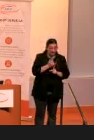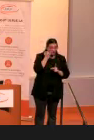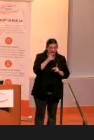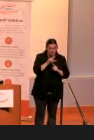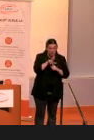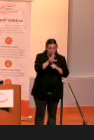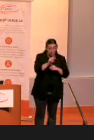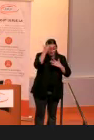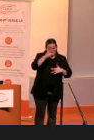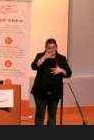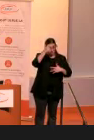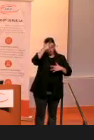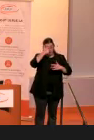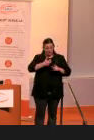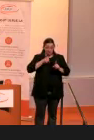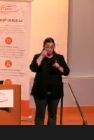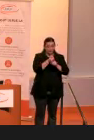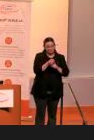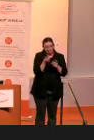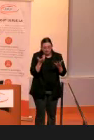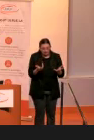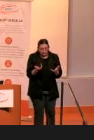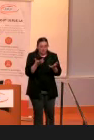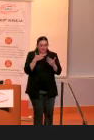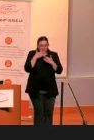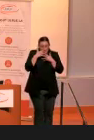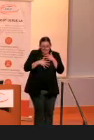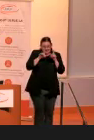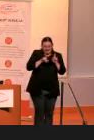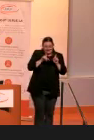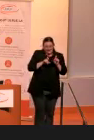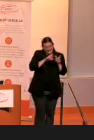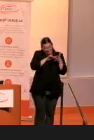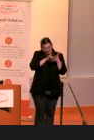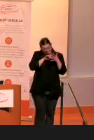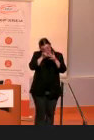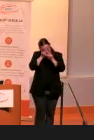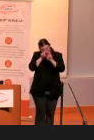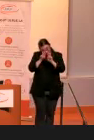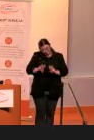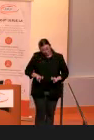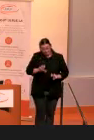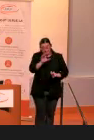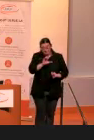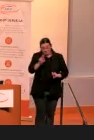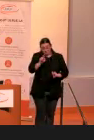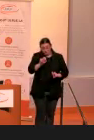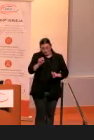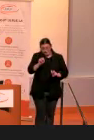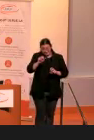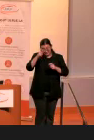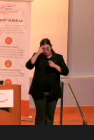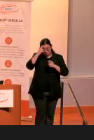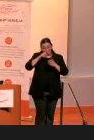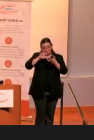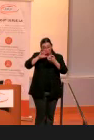the problem is that blood tests aren't very good at looking at central nervous system lupus. Spinal taps are better, but we